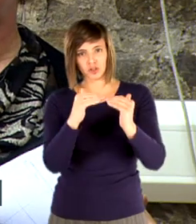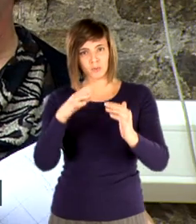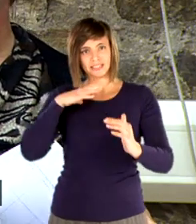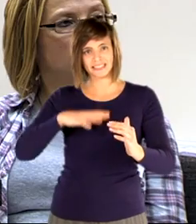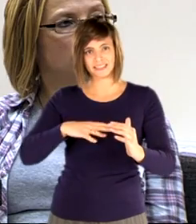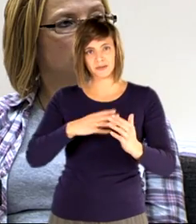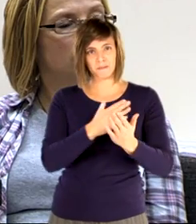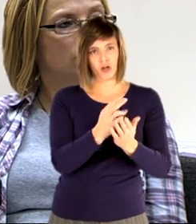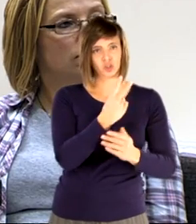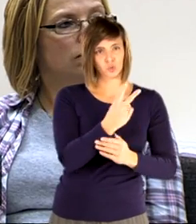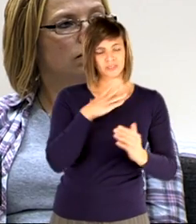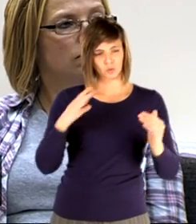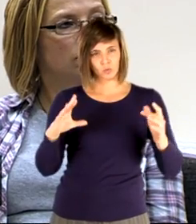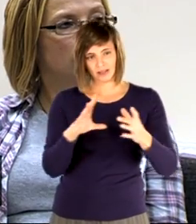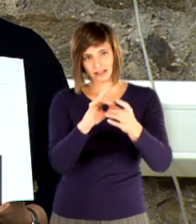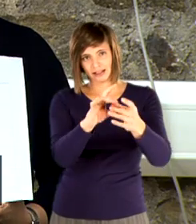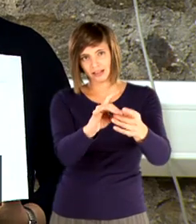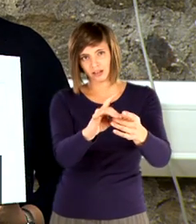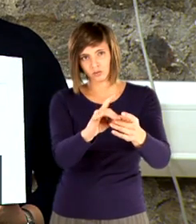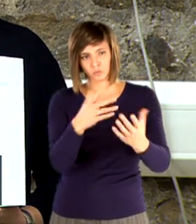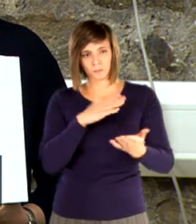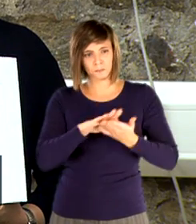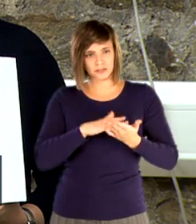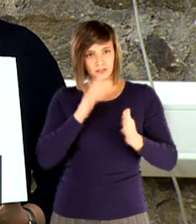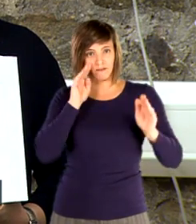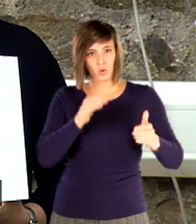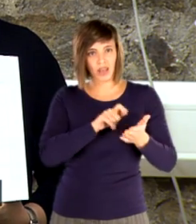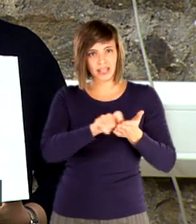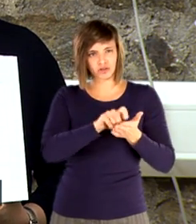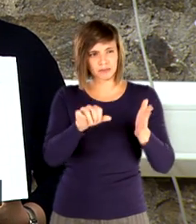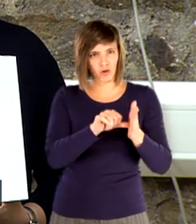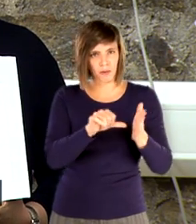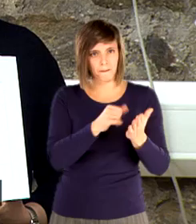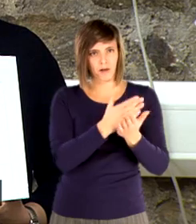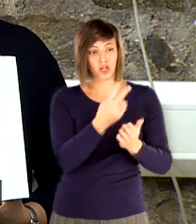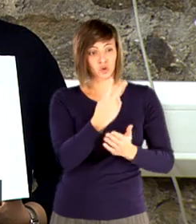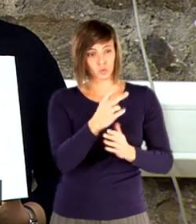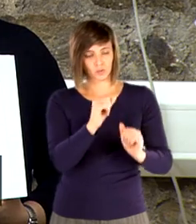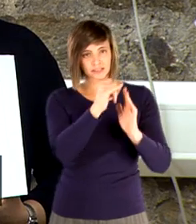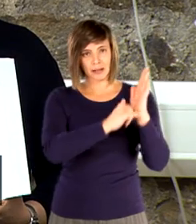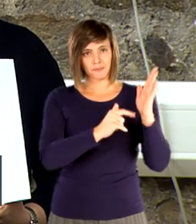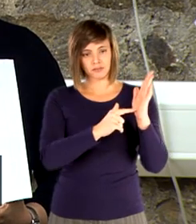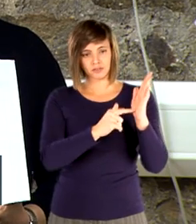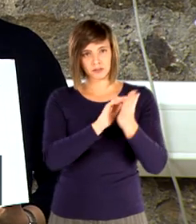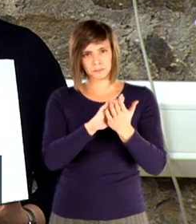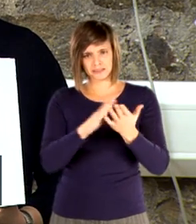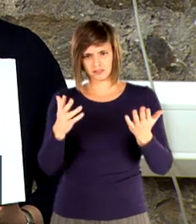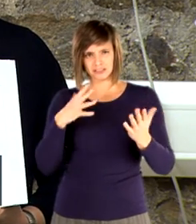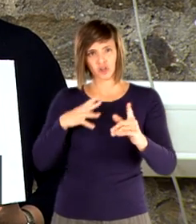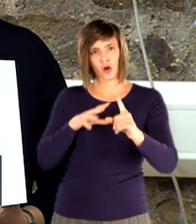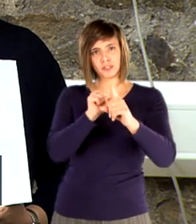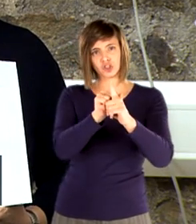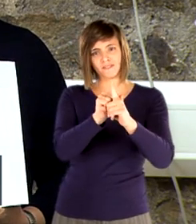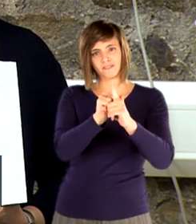a need in part 2. So, for example, if it talks about literacy difficulties in part 2 of the statement, you must then have